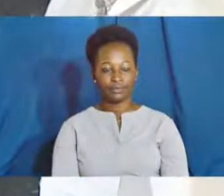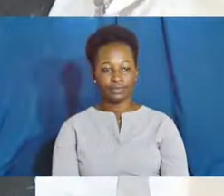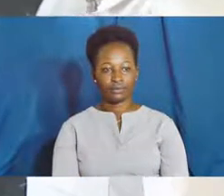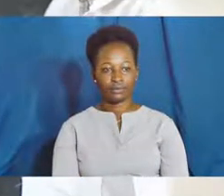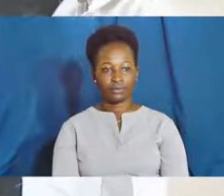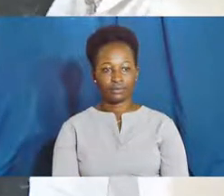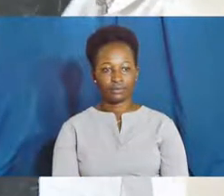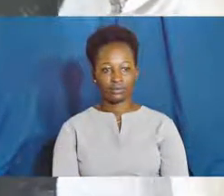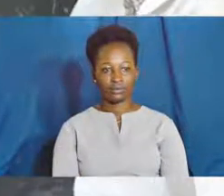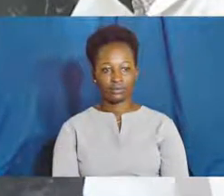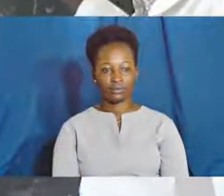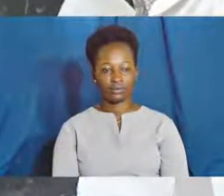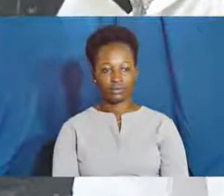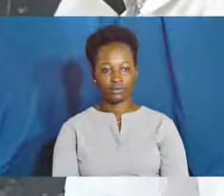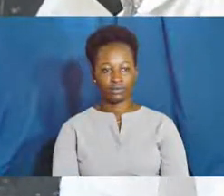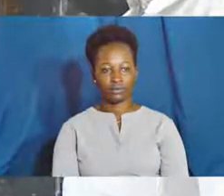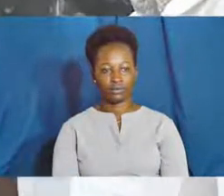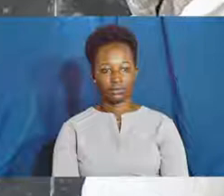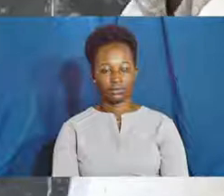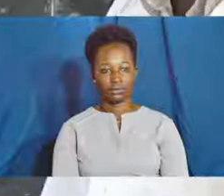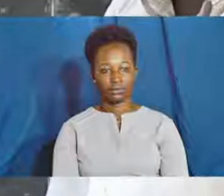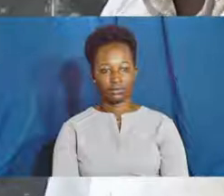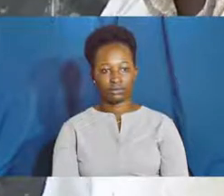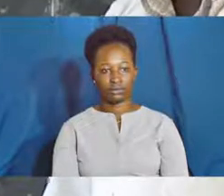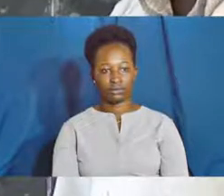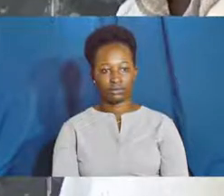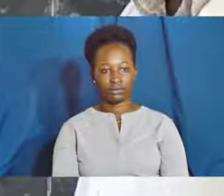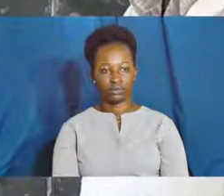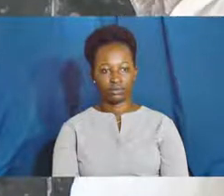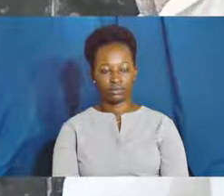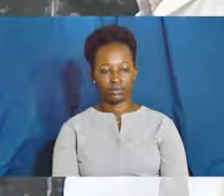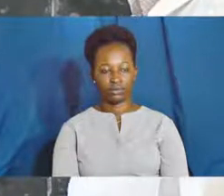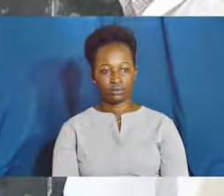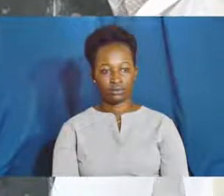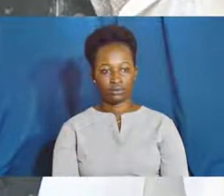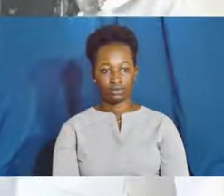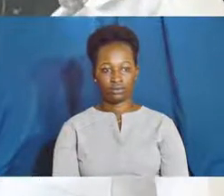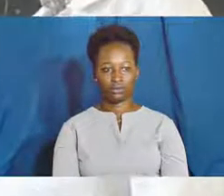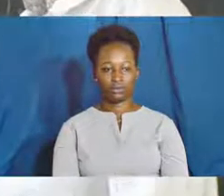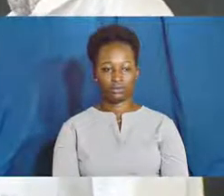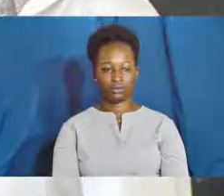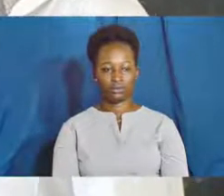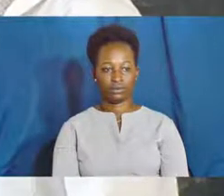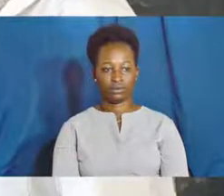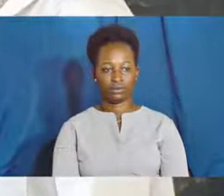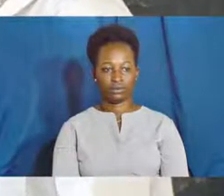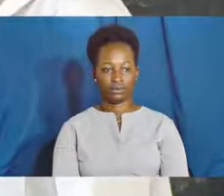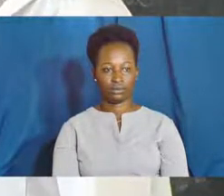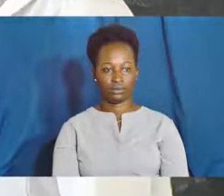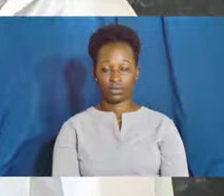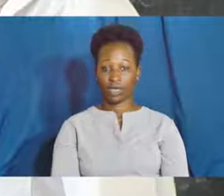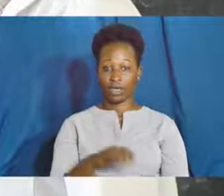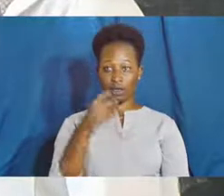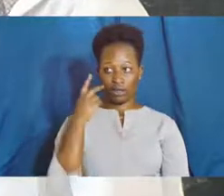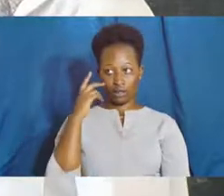then plus CI, of course, X, which is going out to be expressed in 2 amps. And this time you find